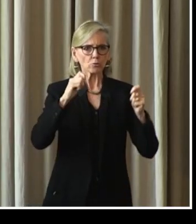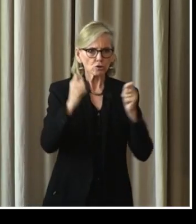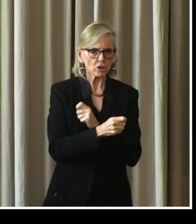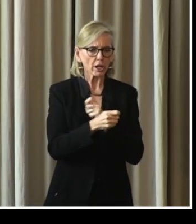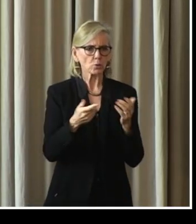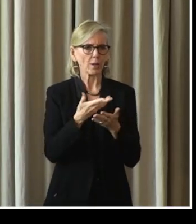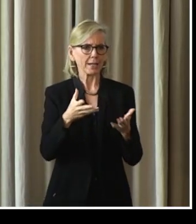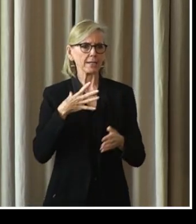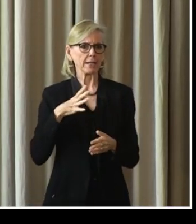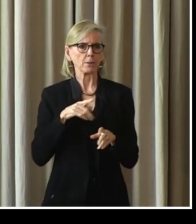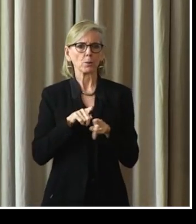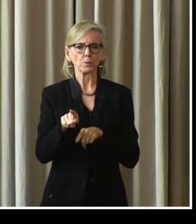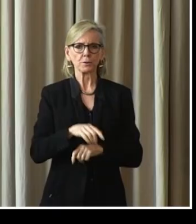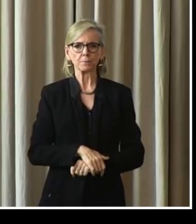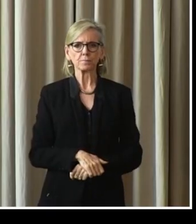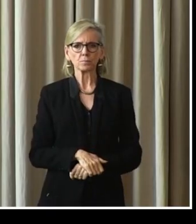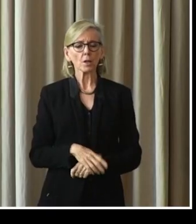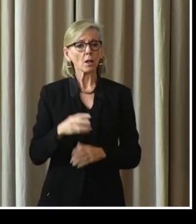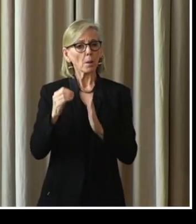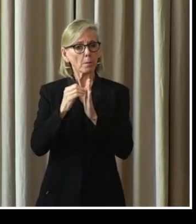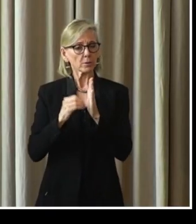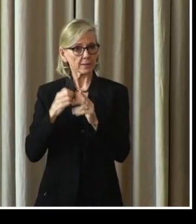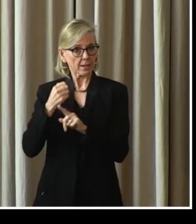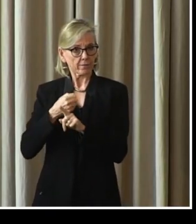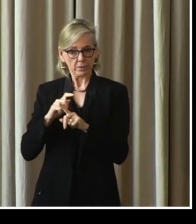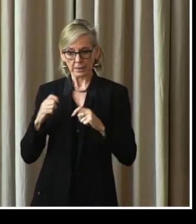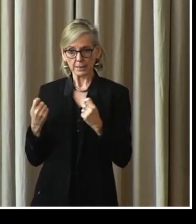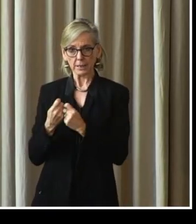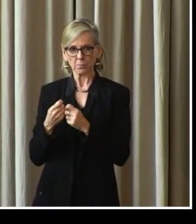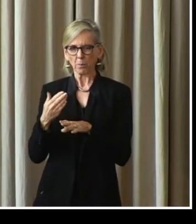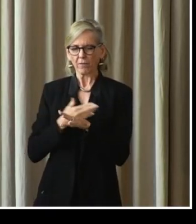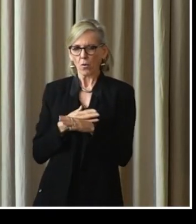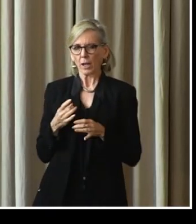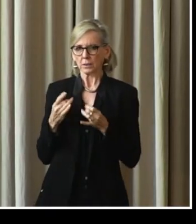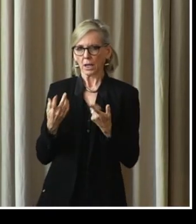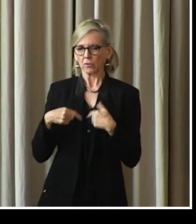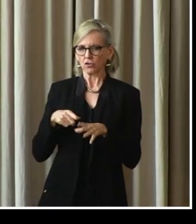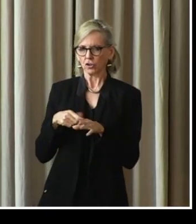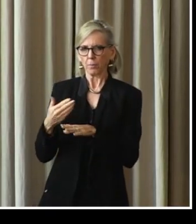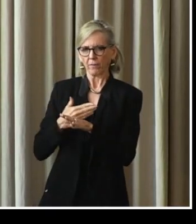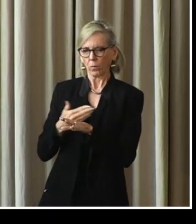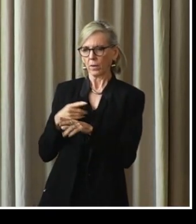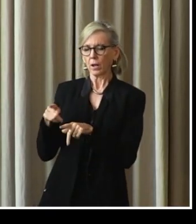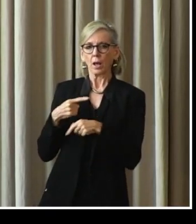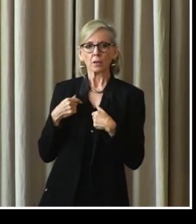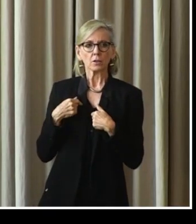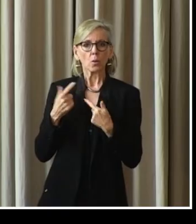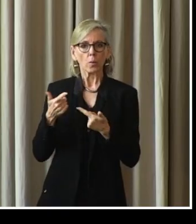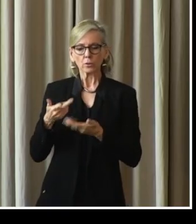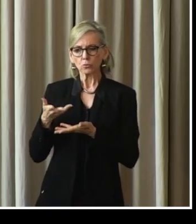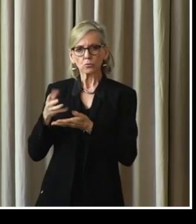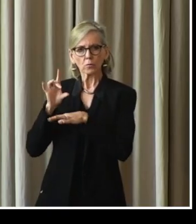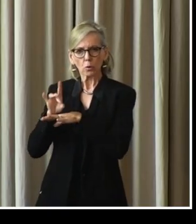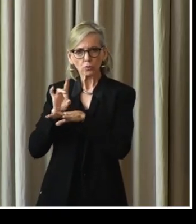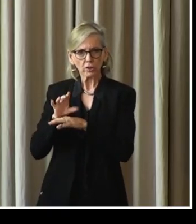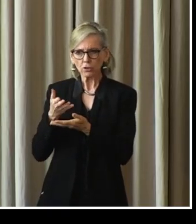One of the first things that the policy and advocacy team did, and this was before I started at the beginning of the year, was to conduct consultations